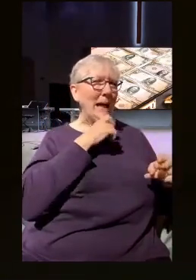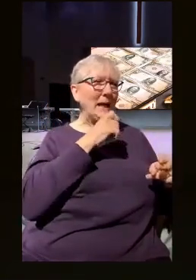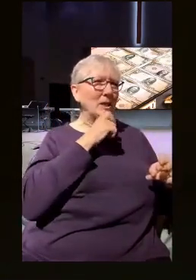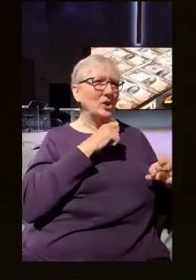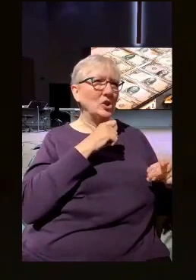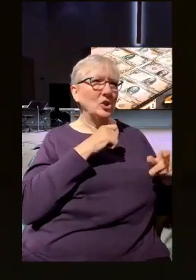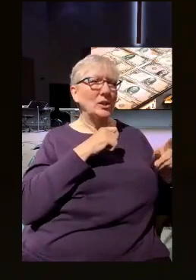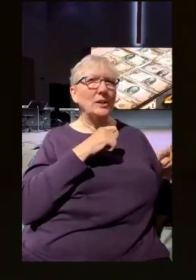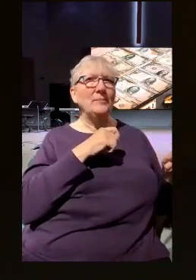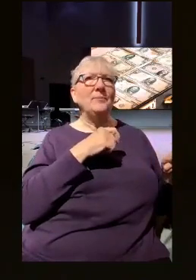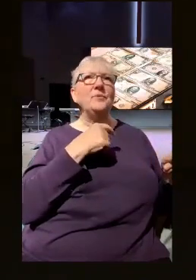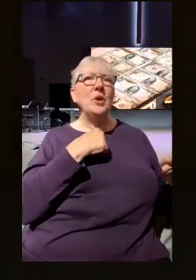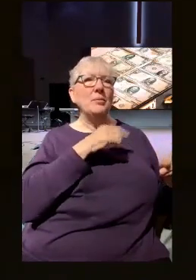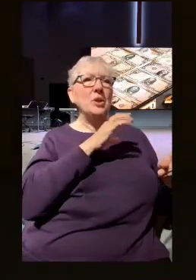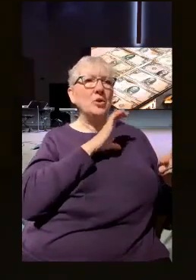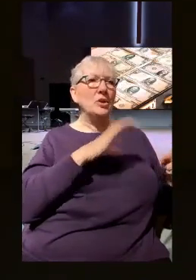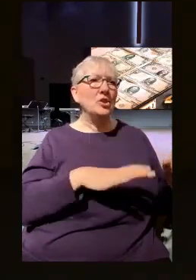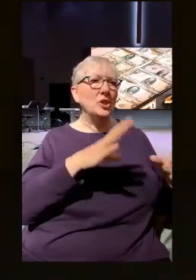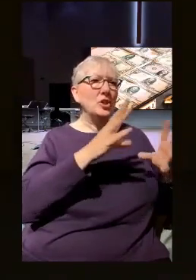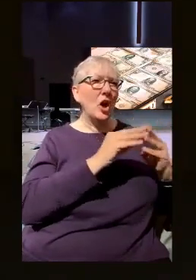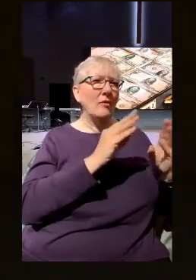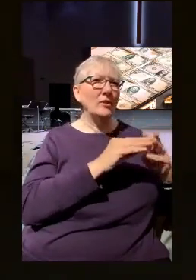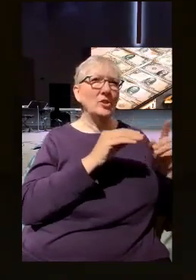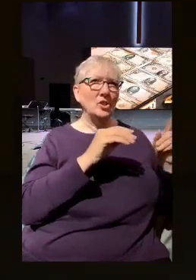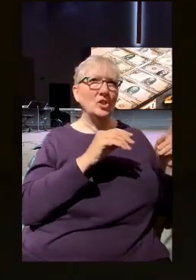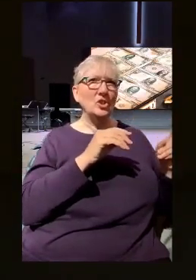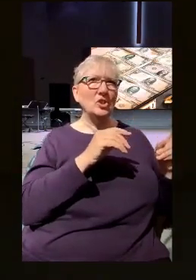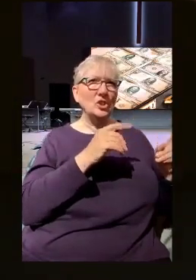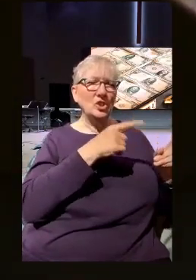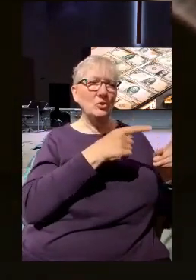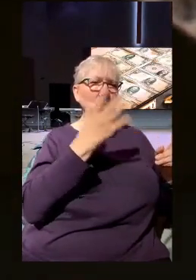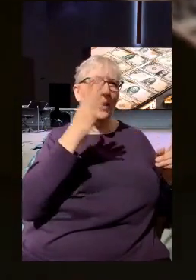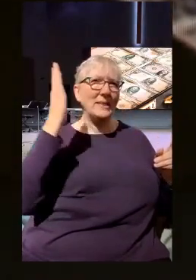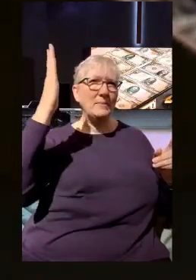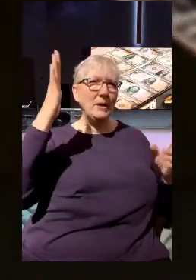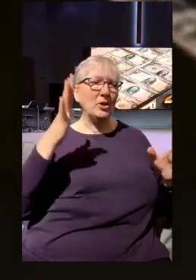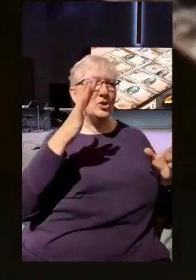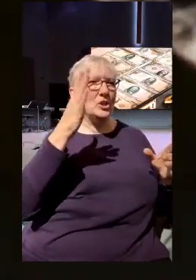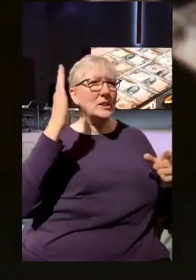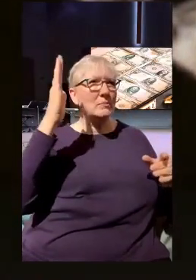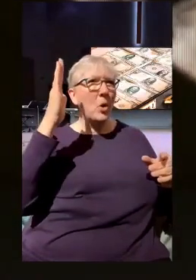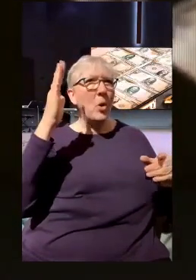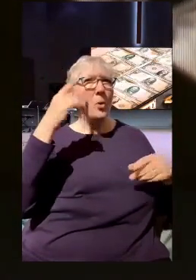at a Christian conference, and she was one of the speakers. And she spoke about